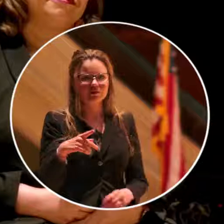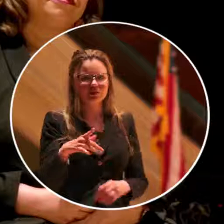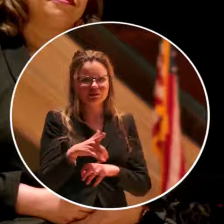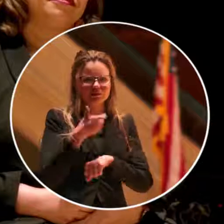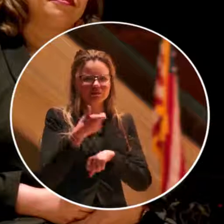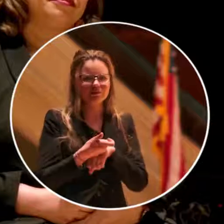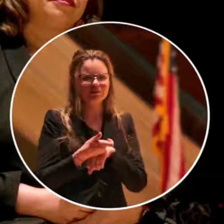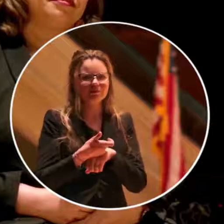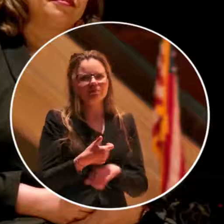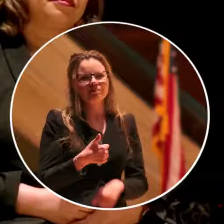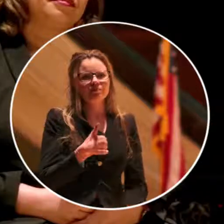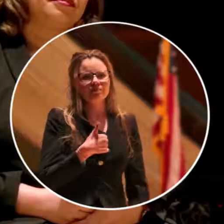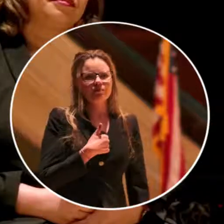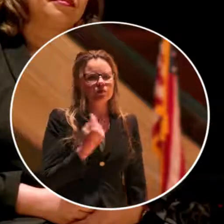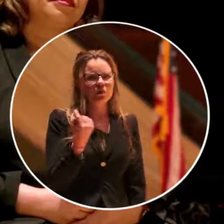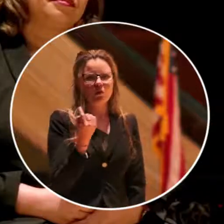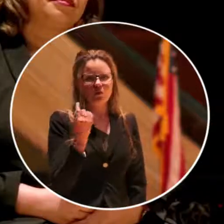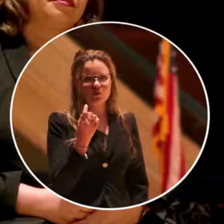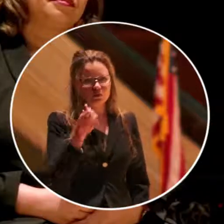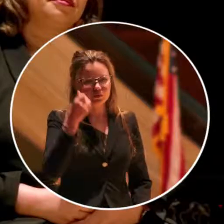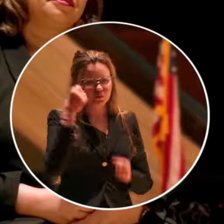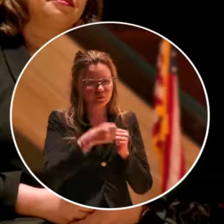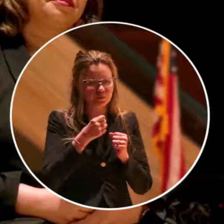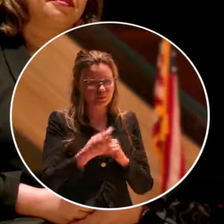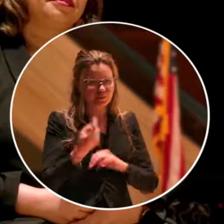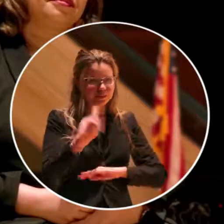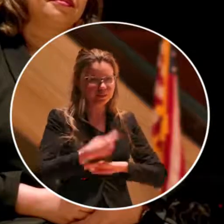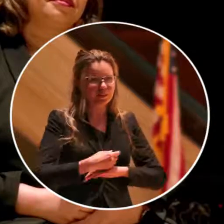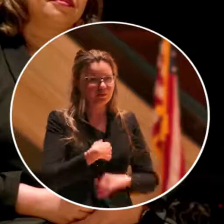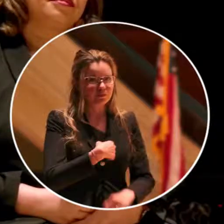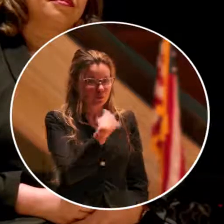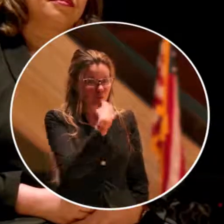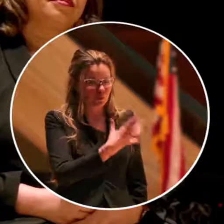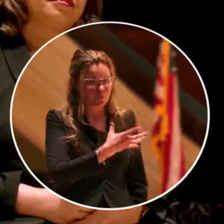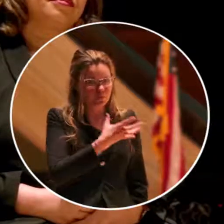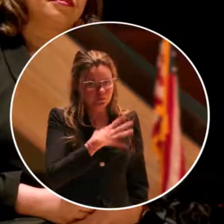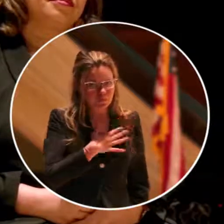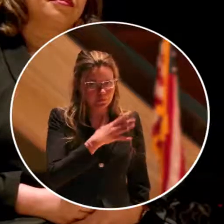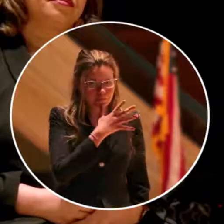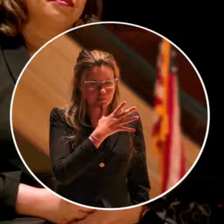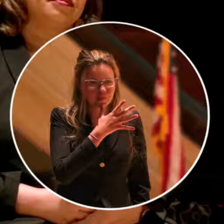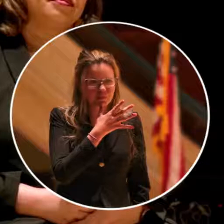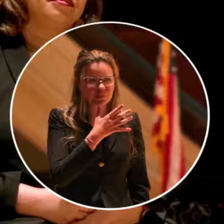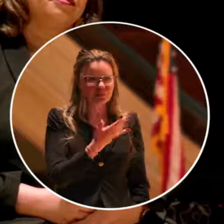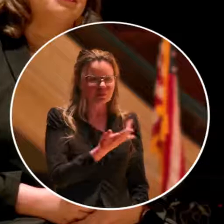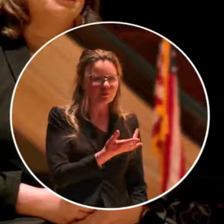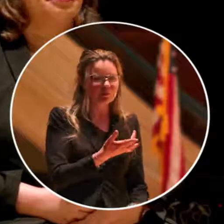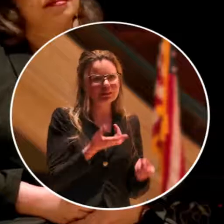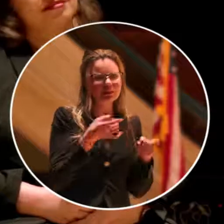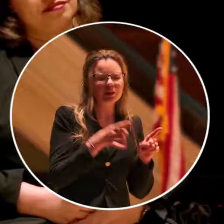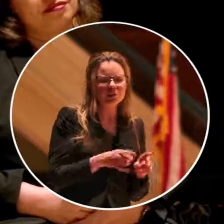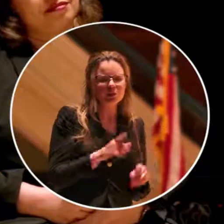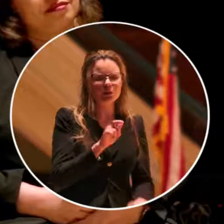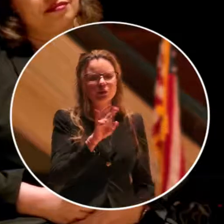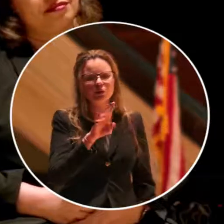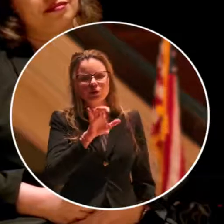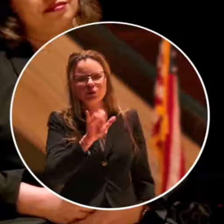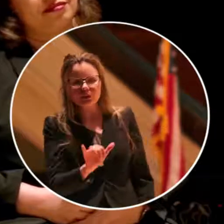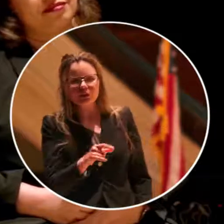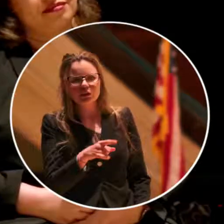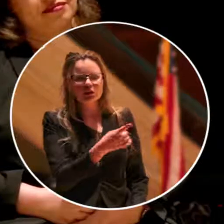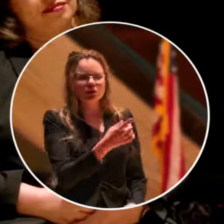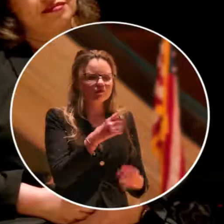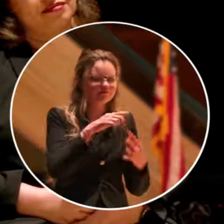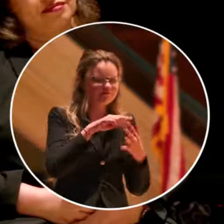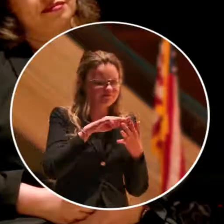I will always remember the day that I told my mom about what was going on with Lucy, that she was running away